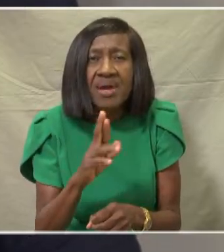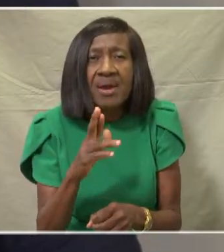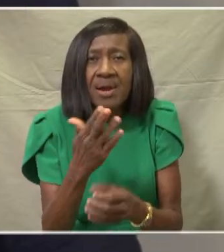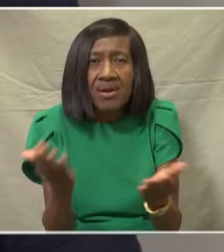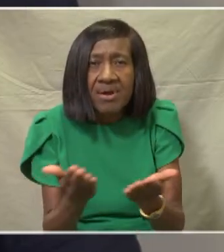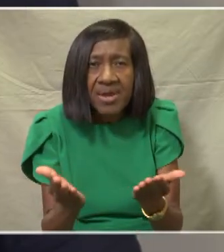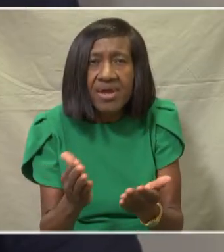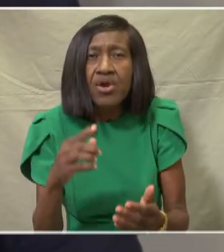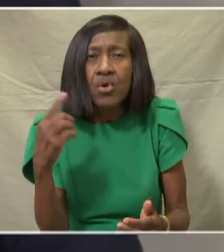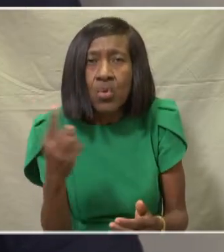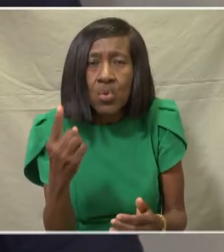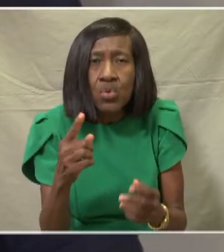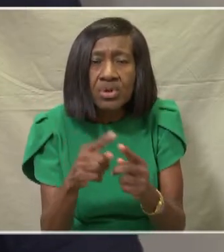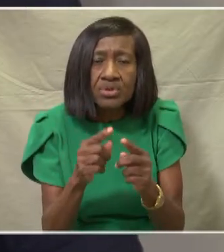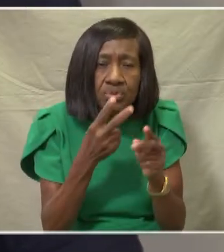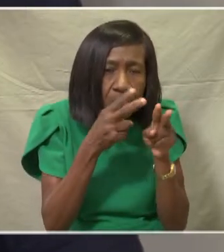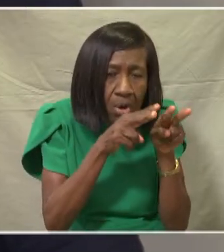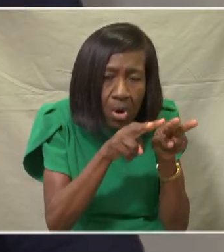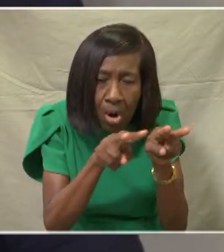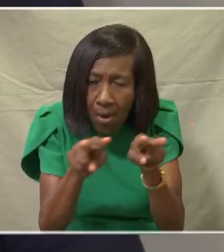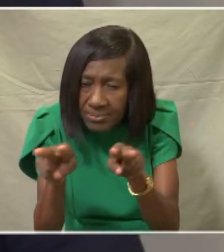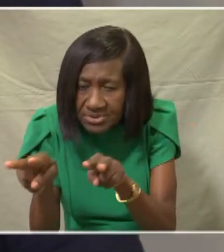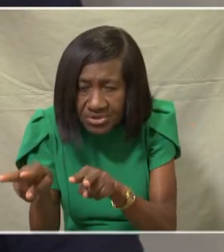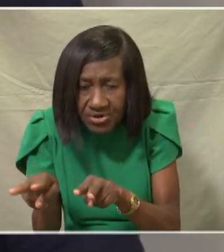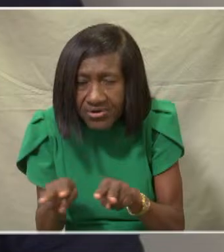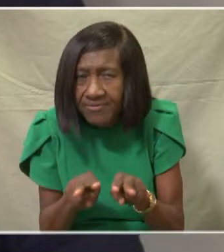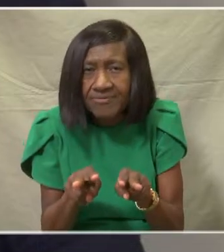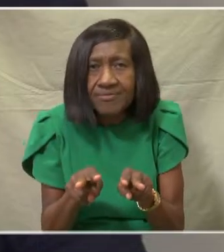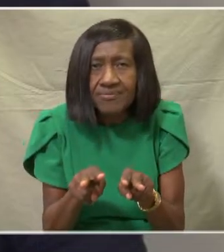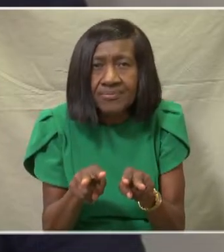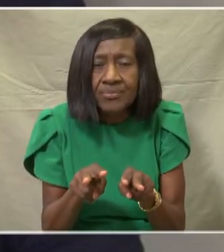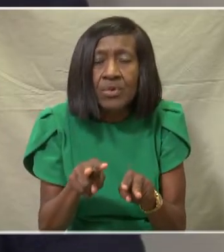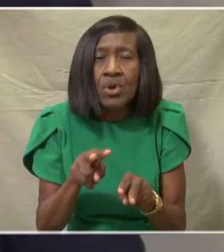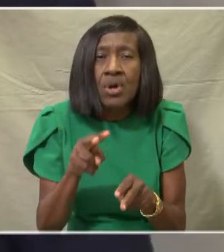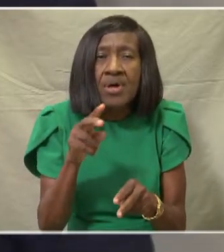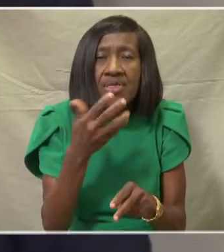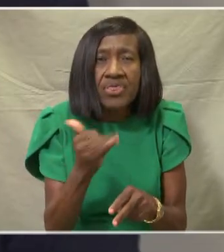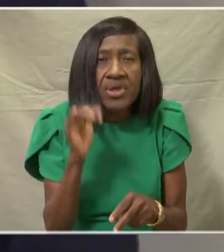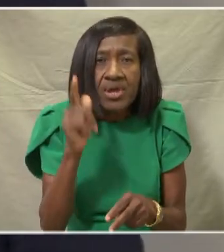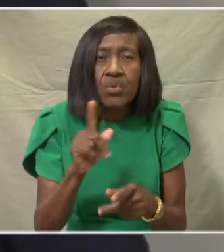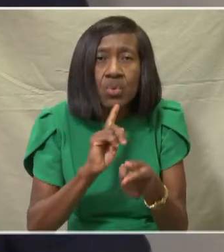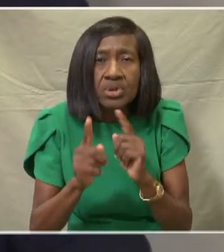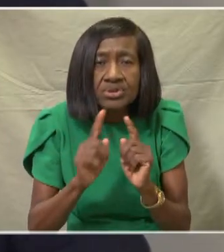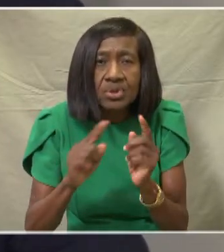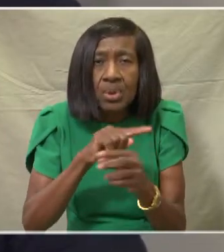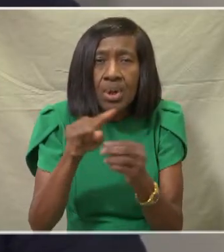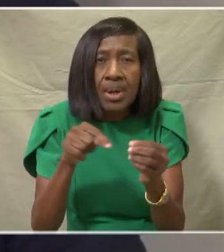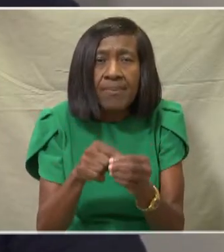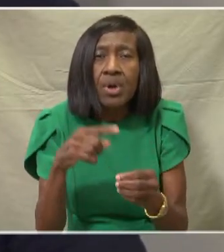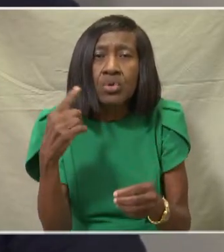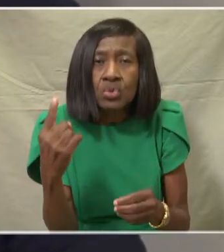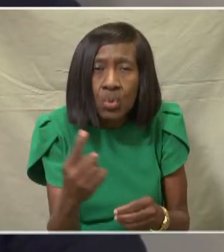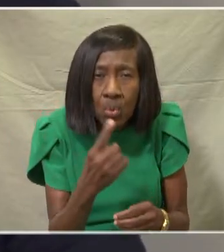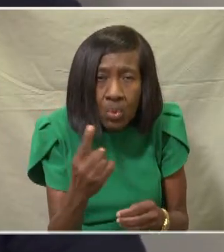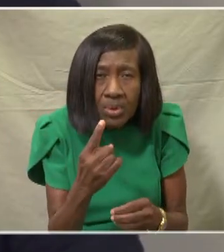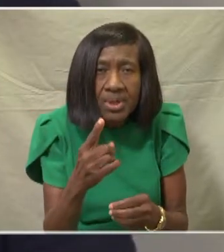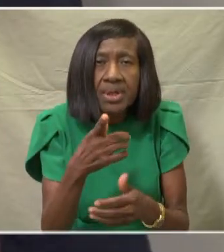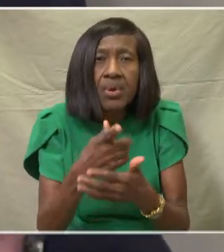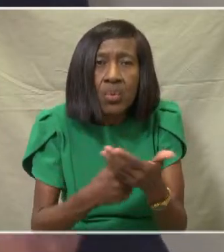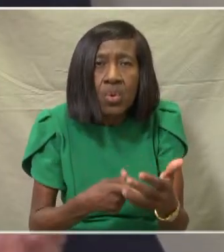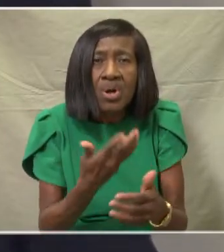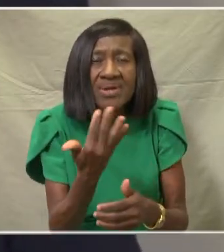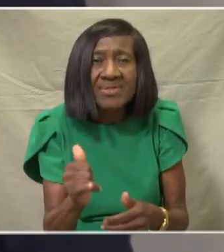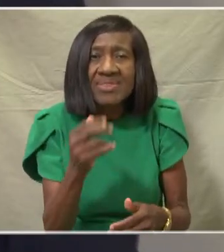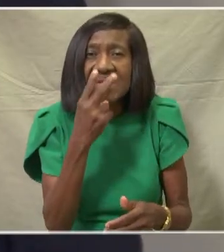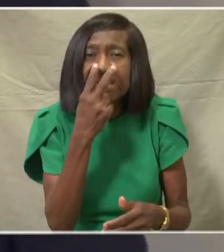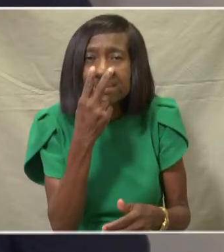the whole thing. It is an observation, and we will comment on what we see, and those actions are then to be brought forward if it's